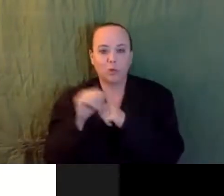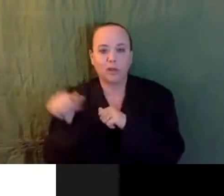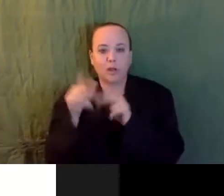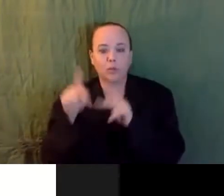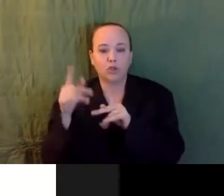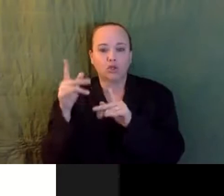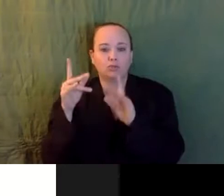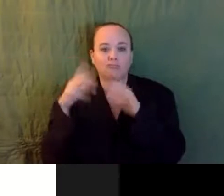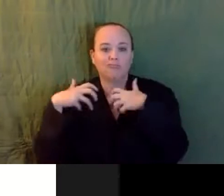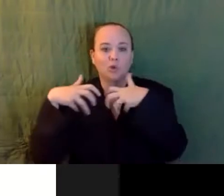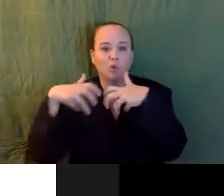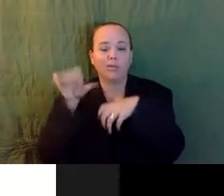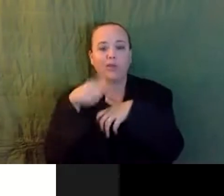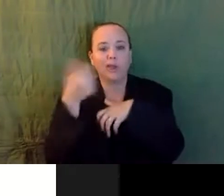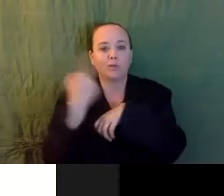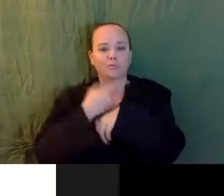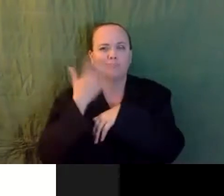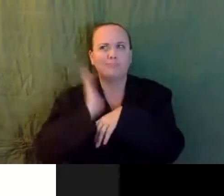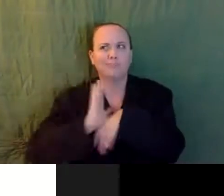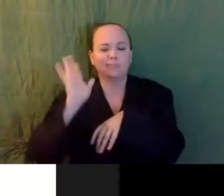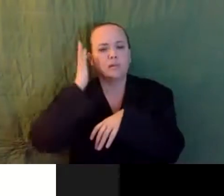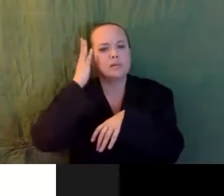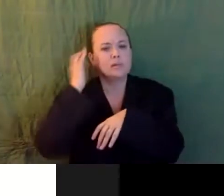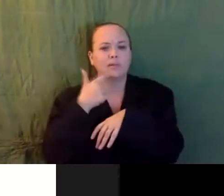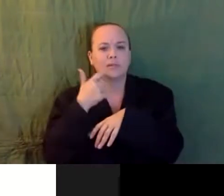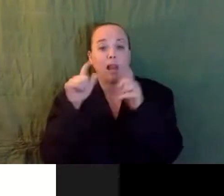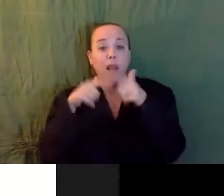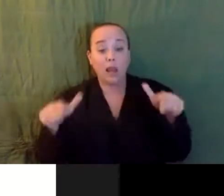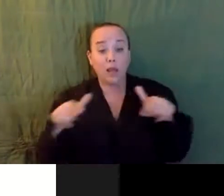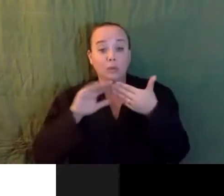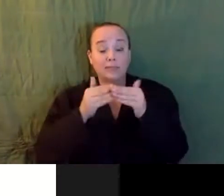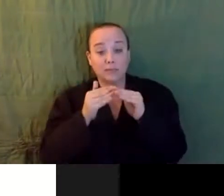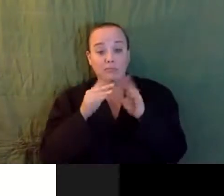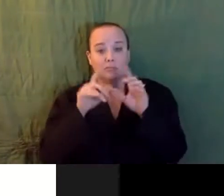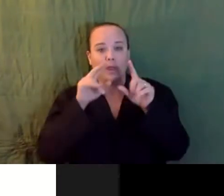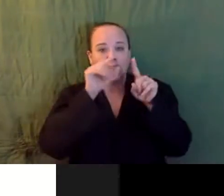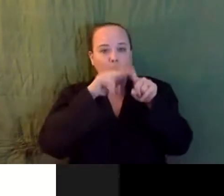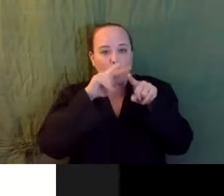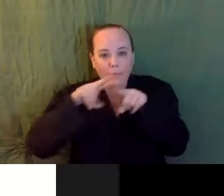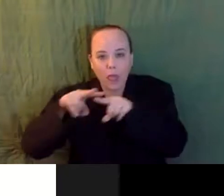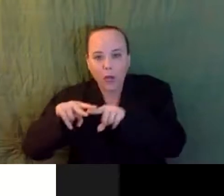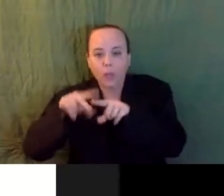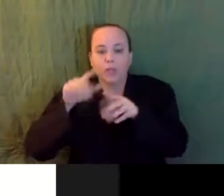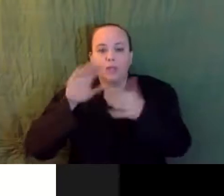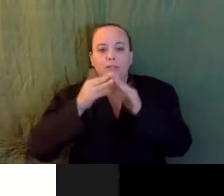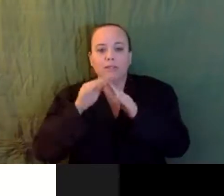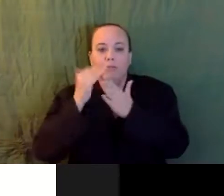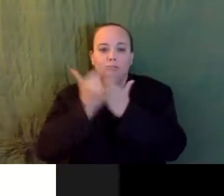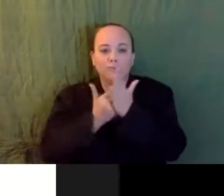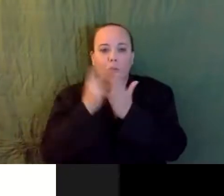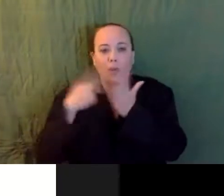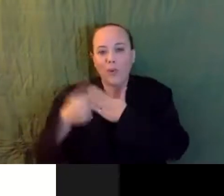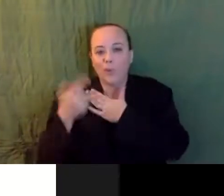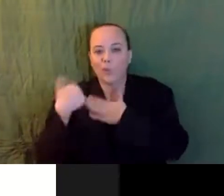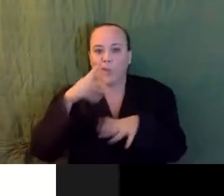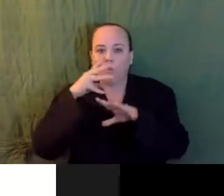other day who was talking about language in our city charter, language in our programs. We're neglecting entire